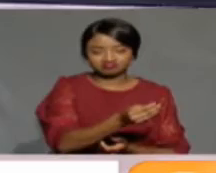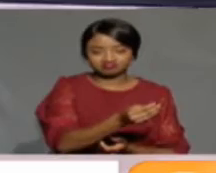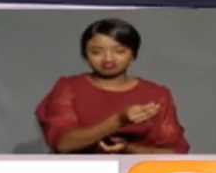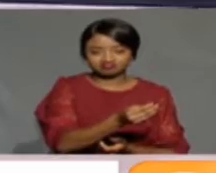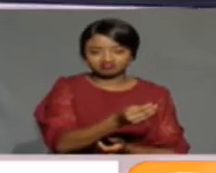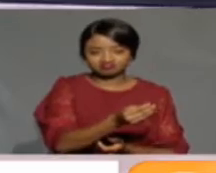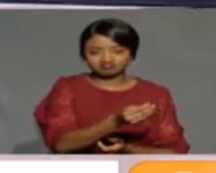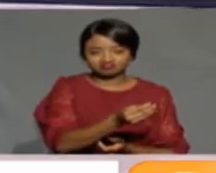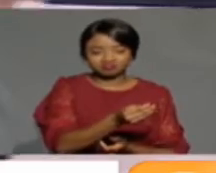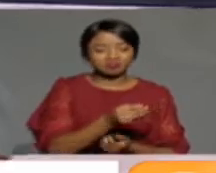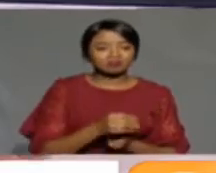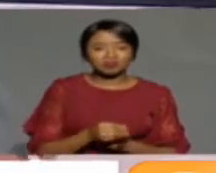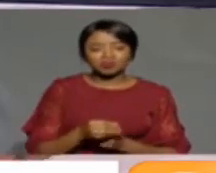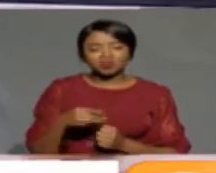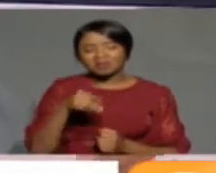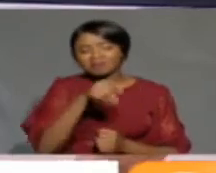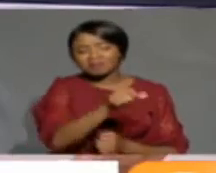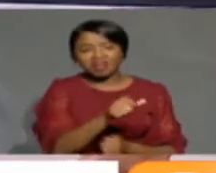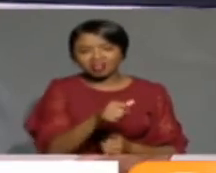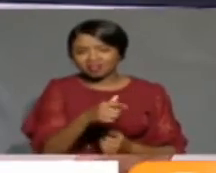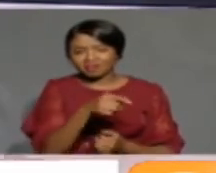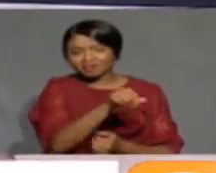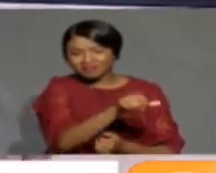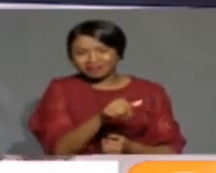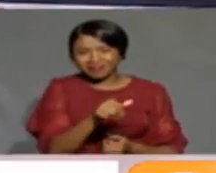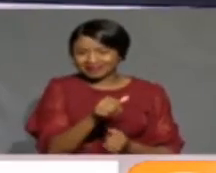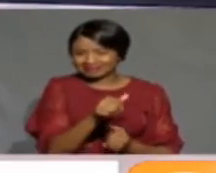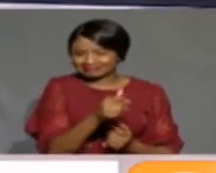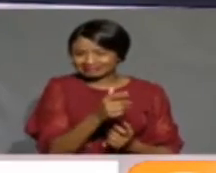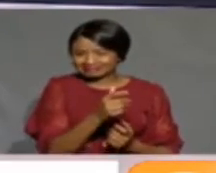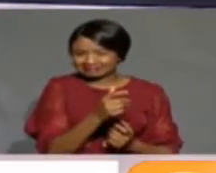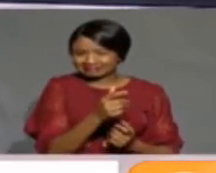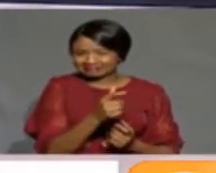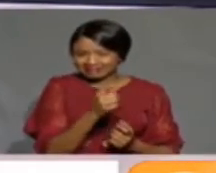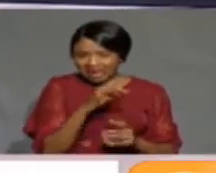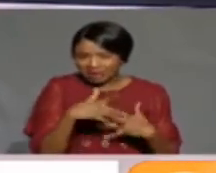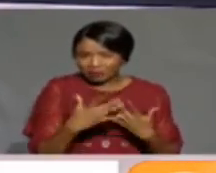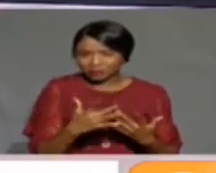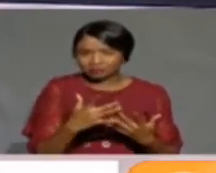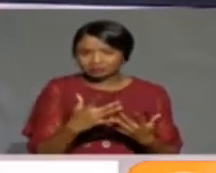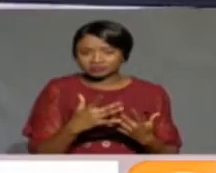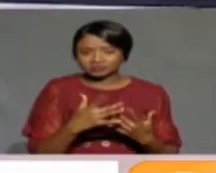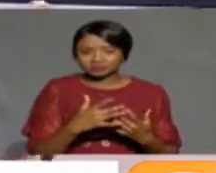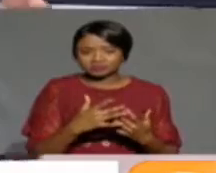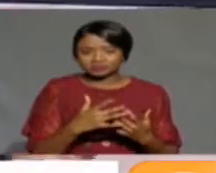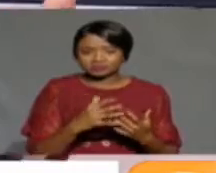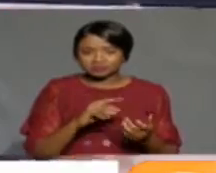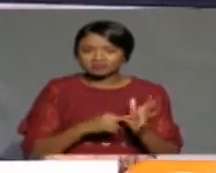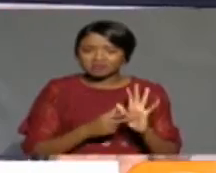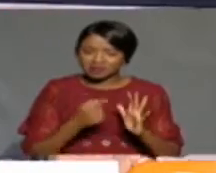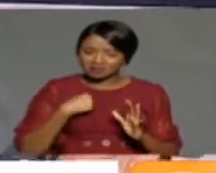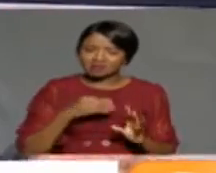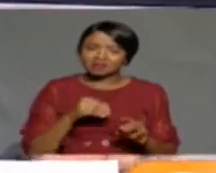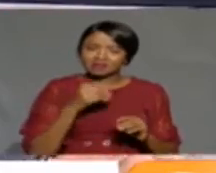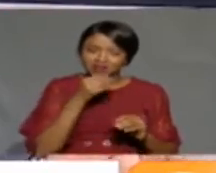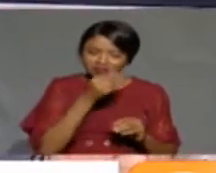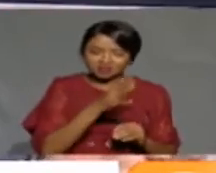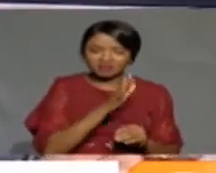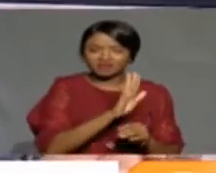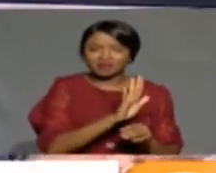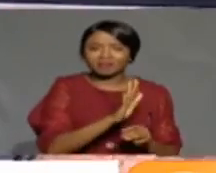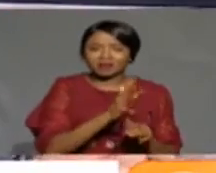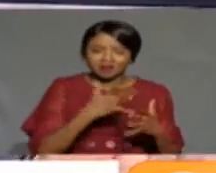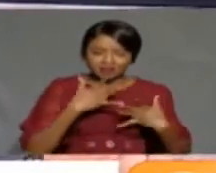not the word because mm-hmm. there are issues. First and foremost, you have to be humane. Okay. You have to give people respect. There is the